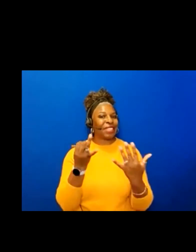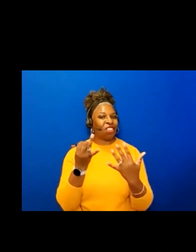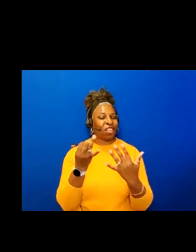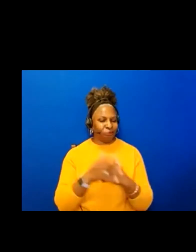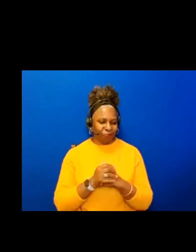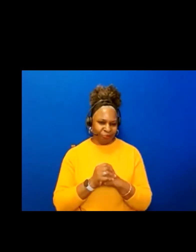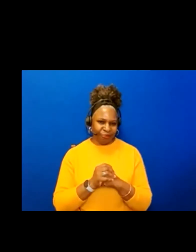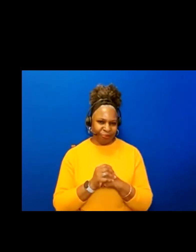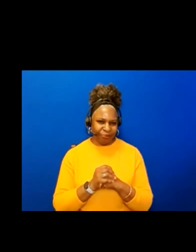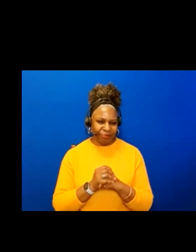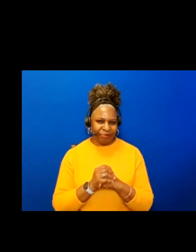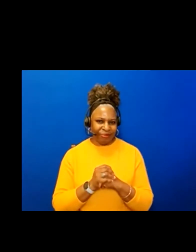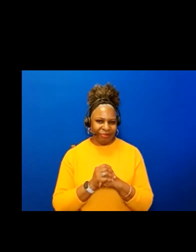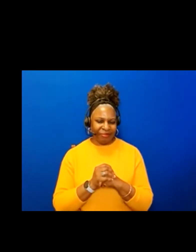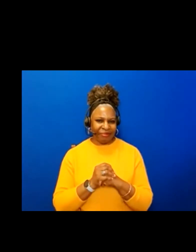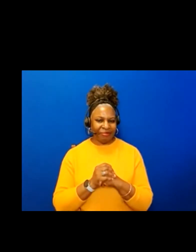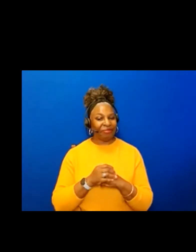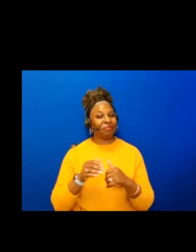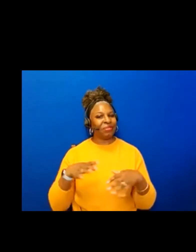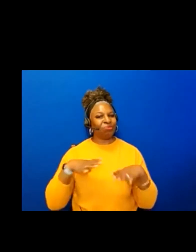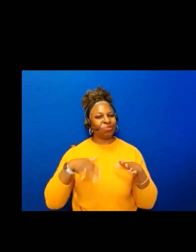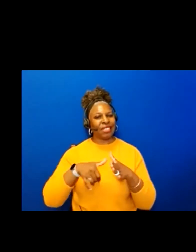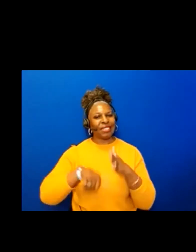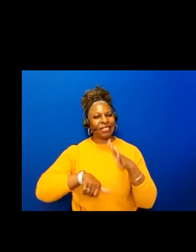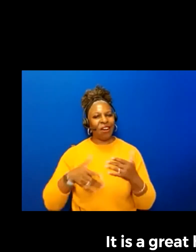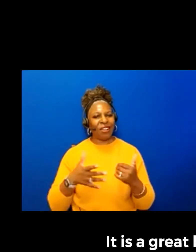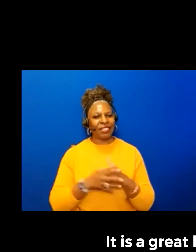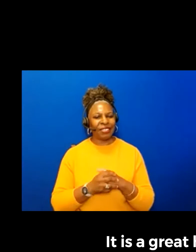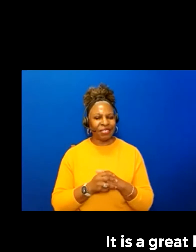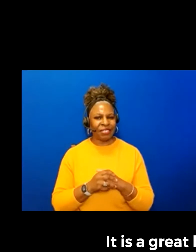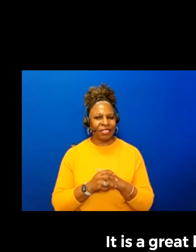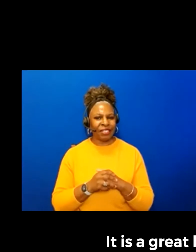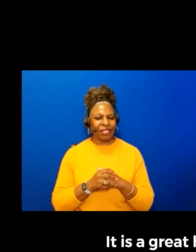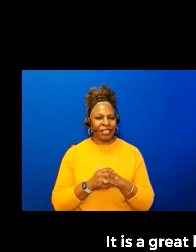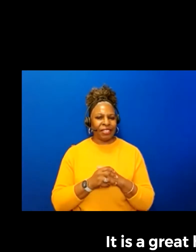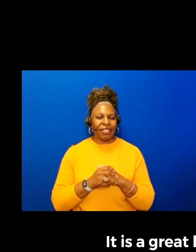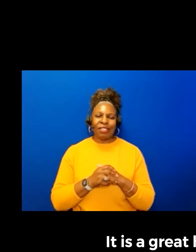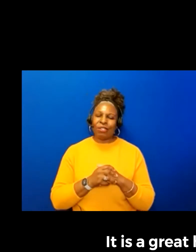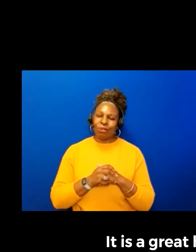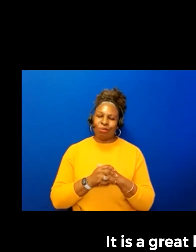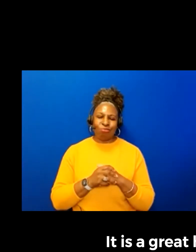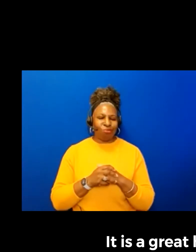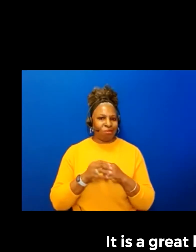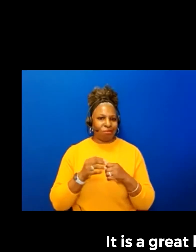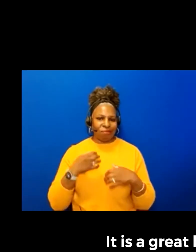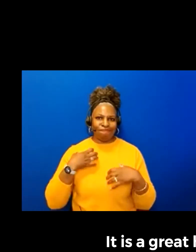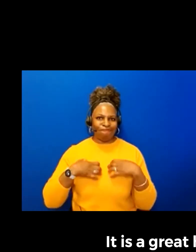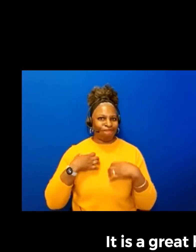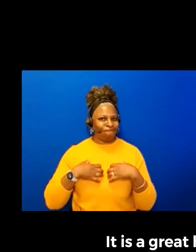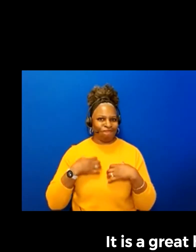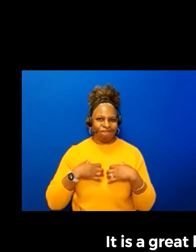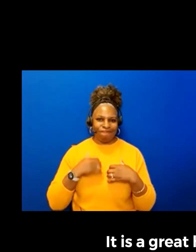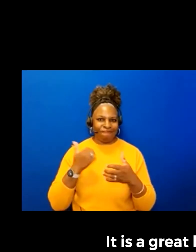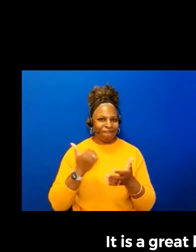So let's get cracking. It is a great honor. I'm so excited about this,